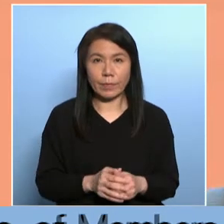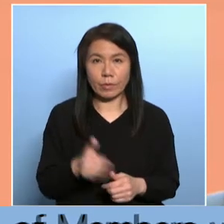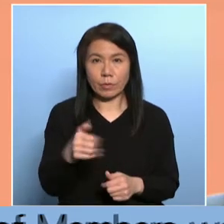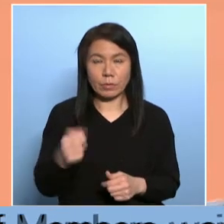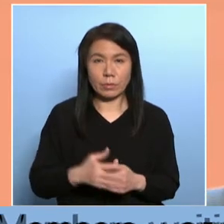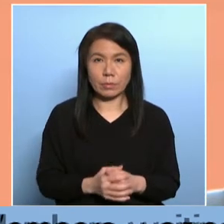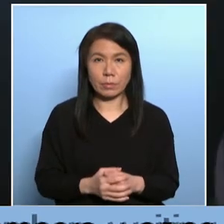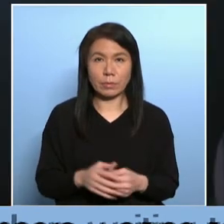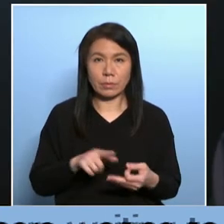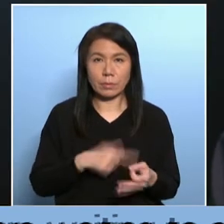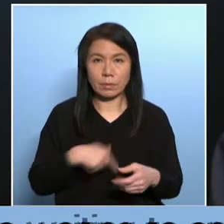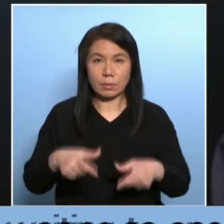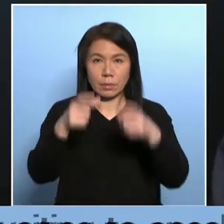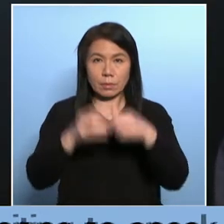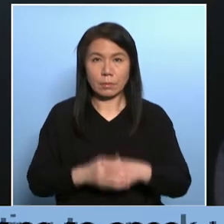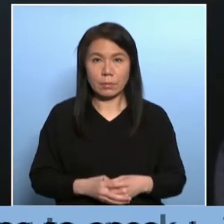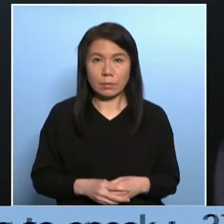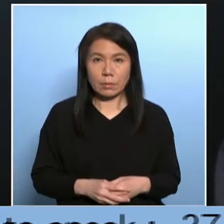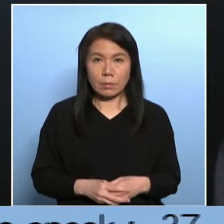overcome this together. Thank you.